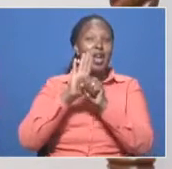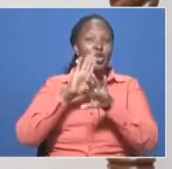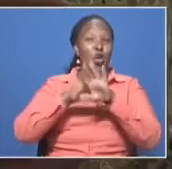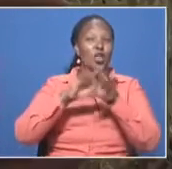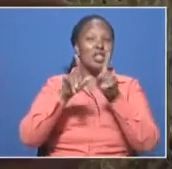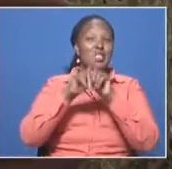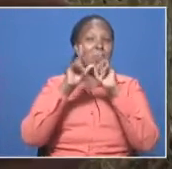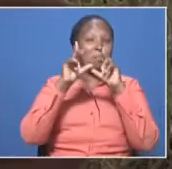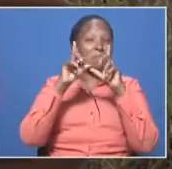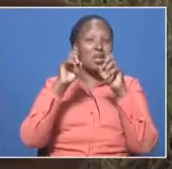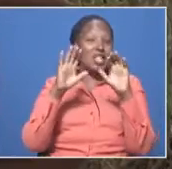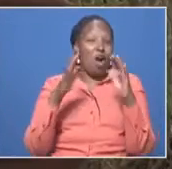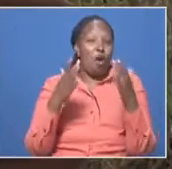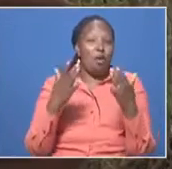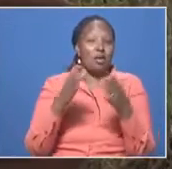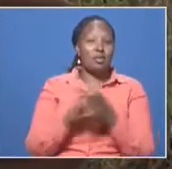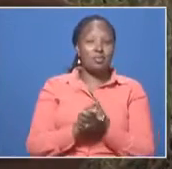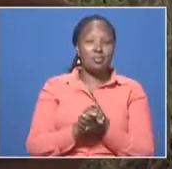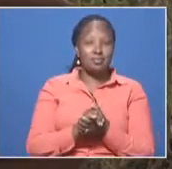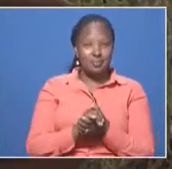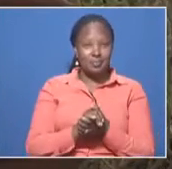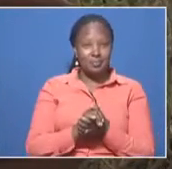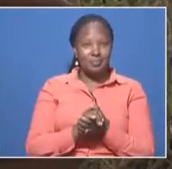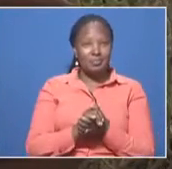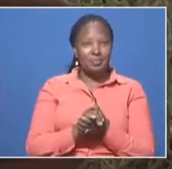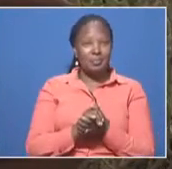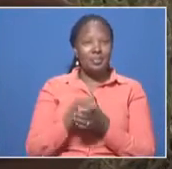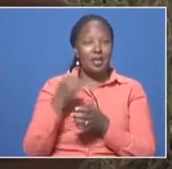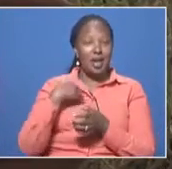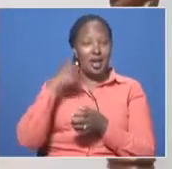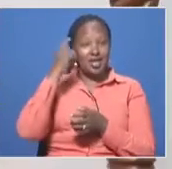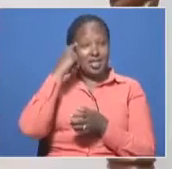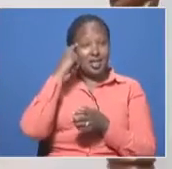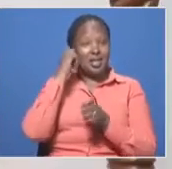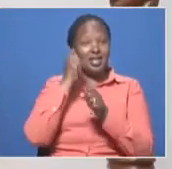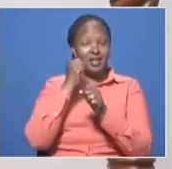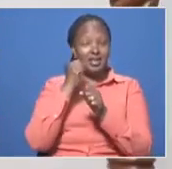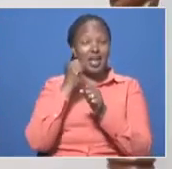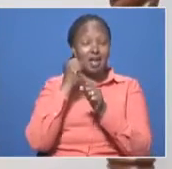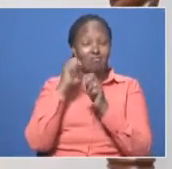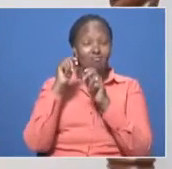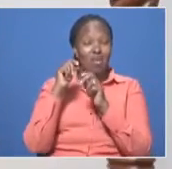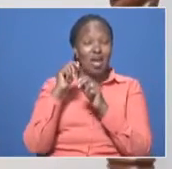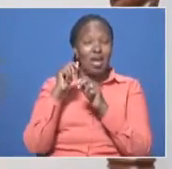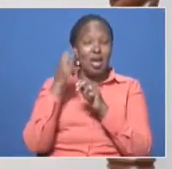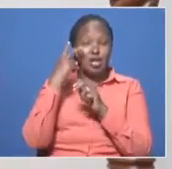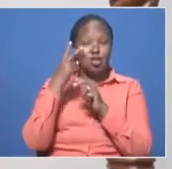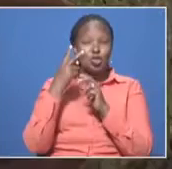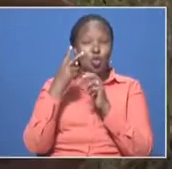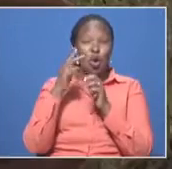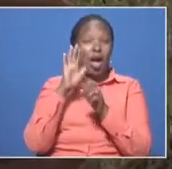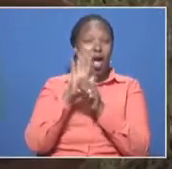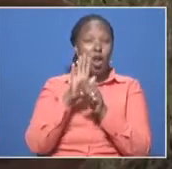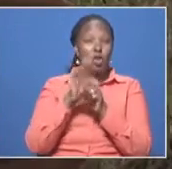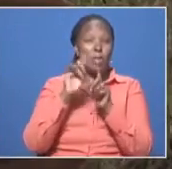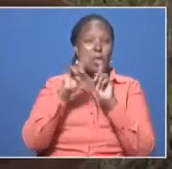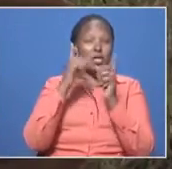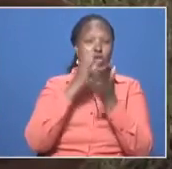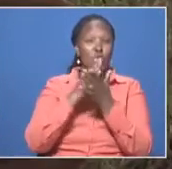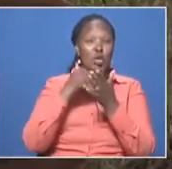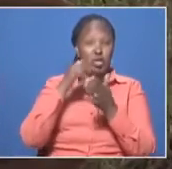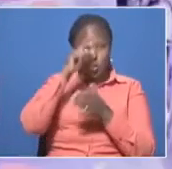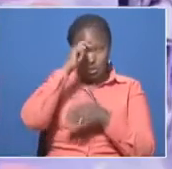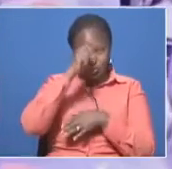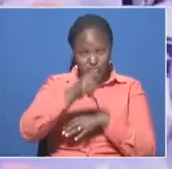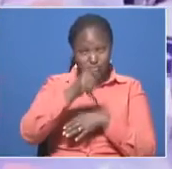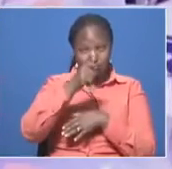picture? I think they did read too much into that picture. I mean, for me, it was an honor to be